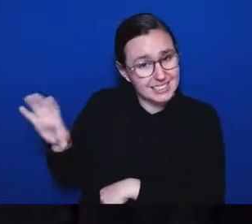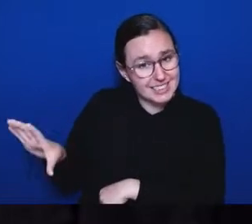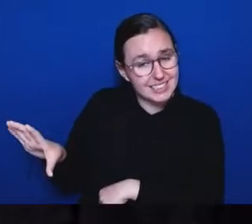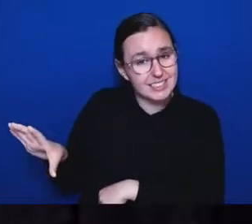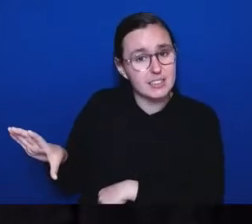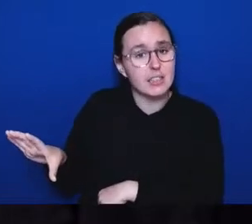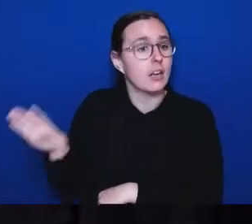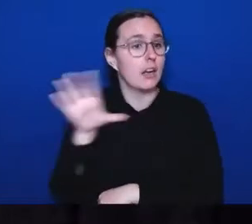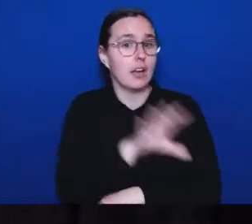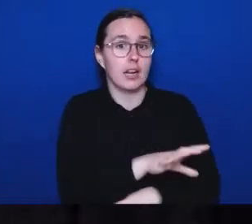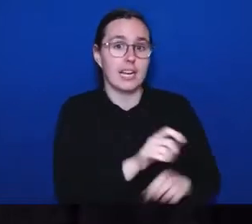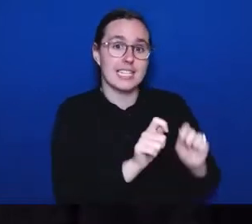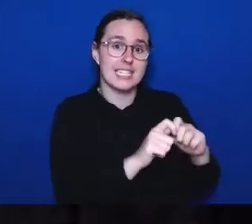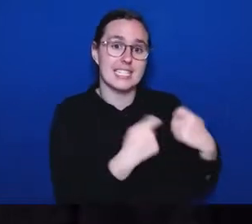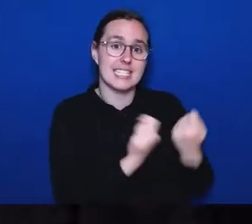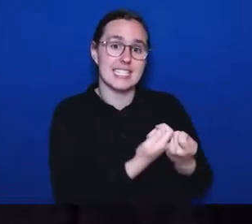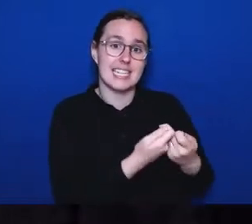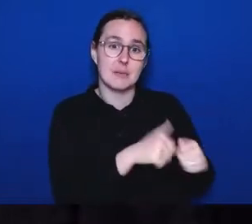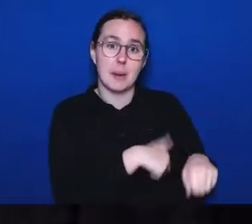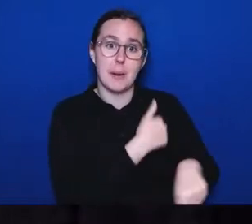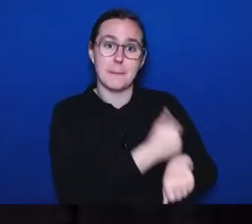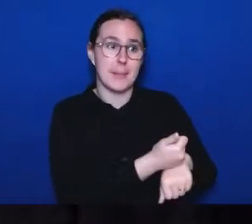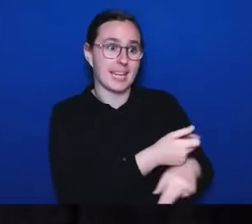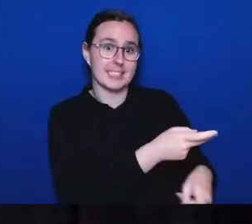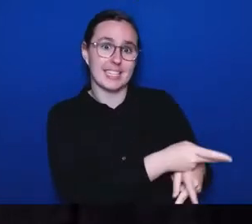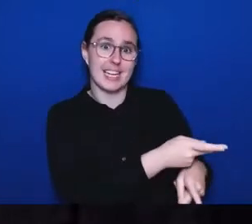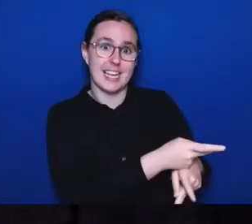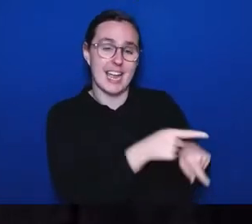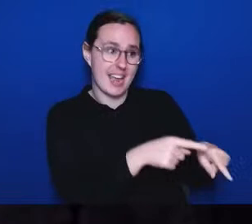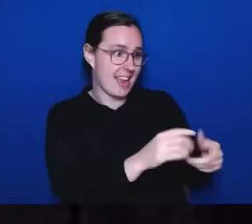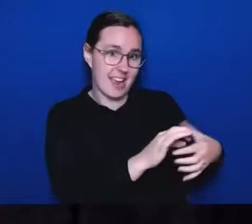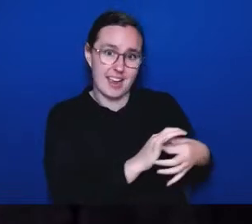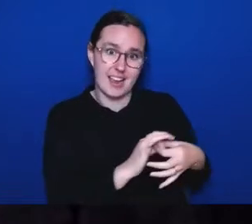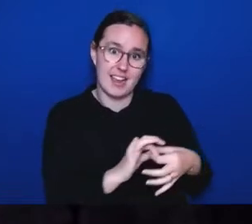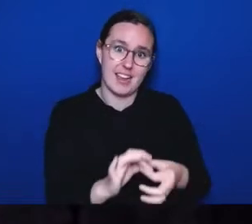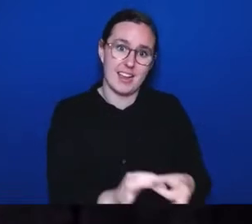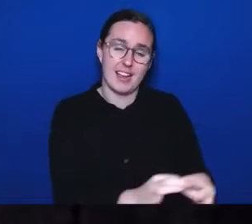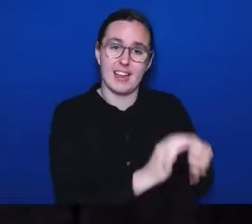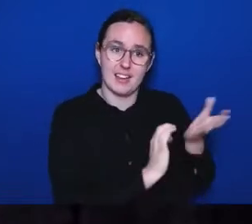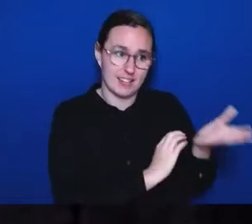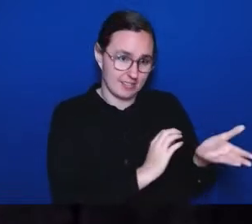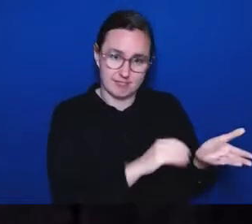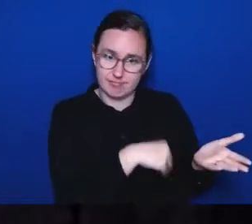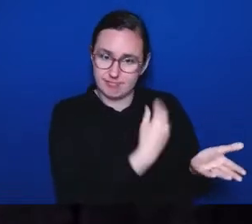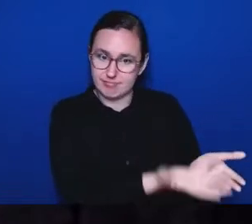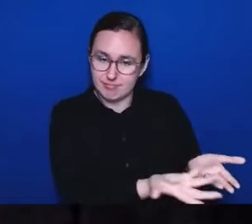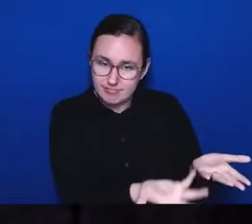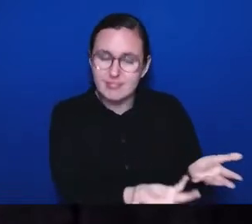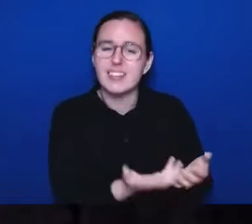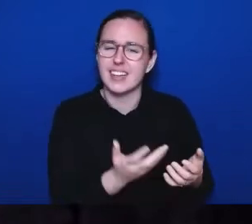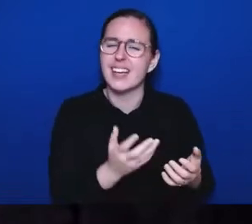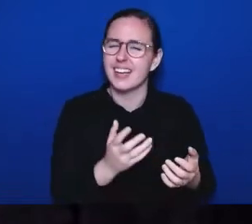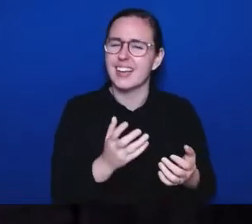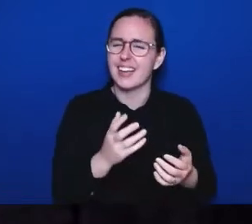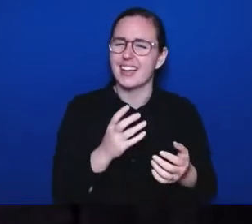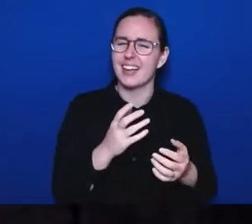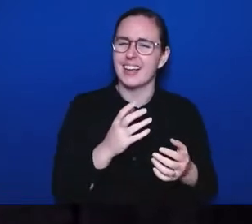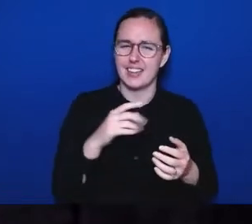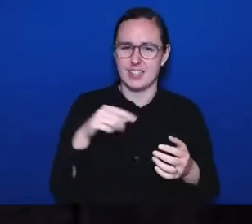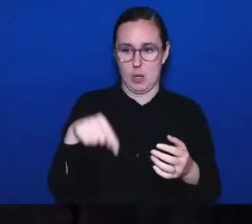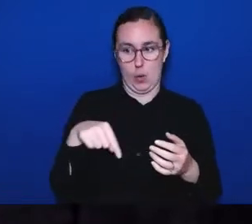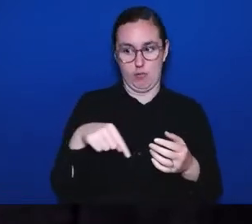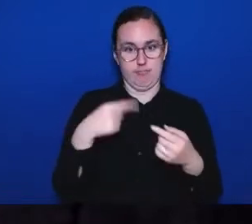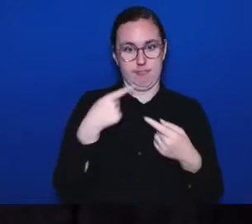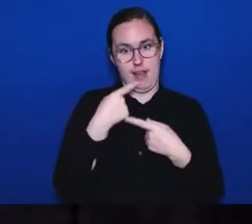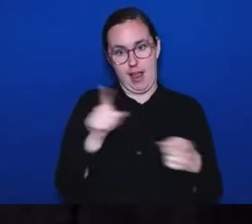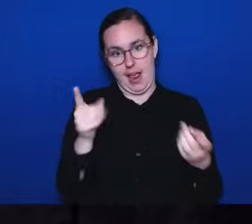we're doing, and we need to do more of to provide better care to people. So this is one step. It's a foundational step,